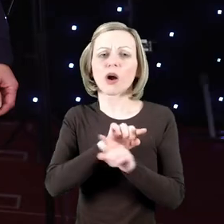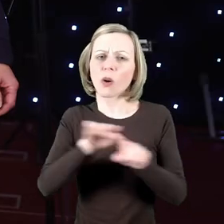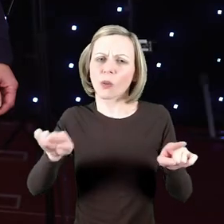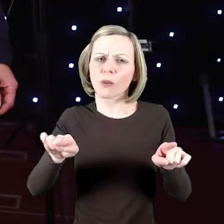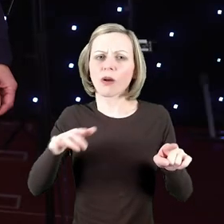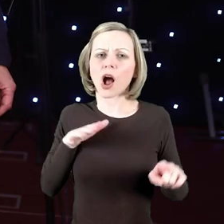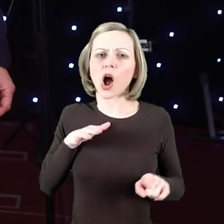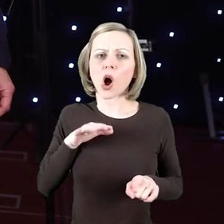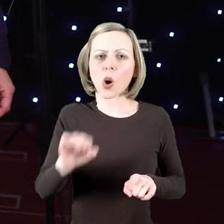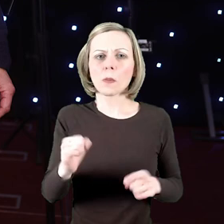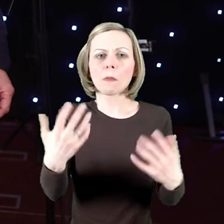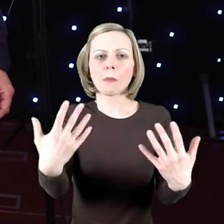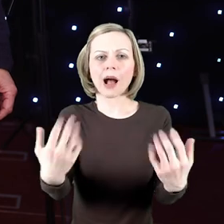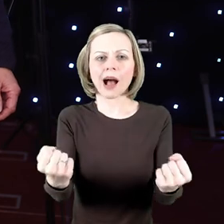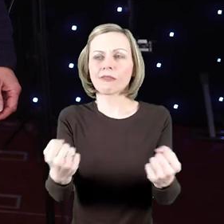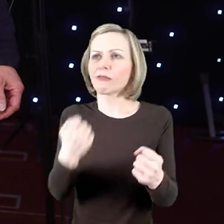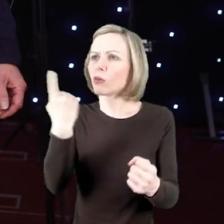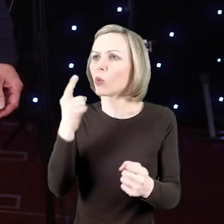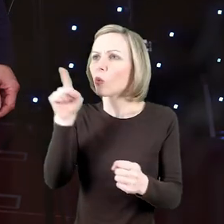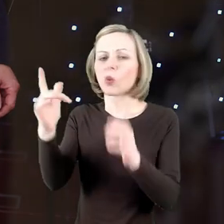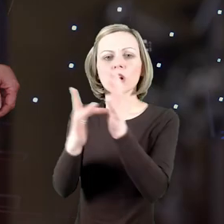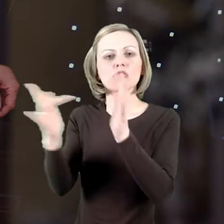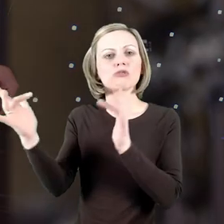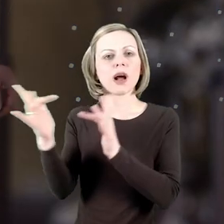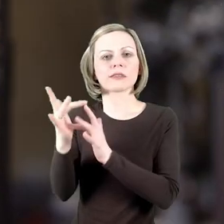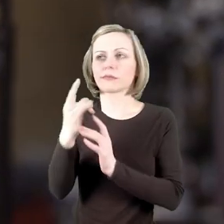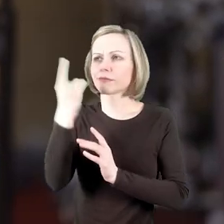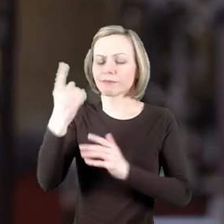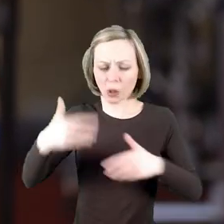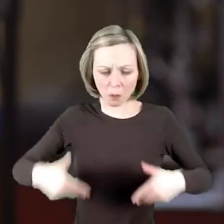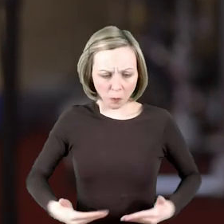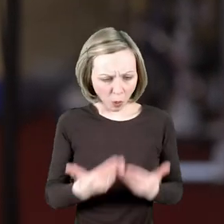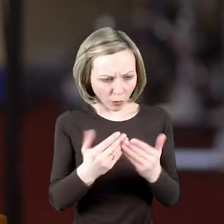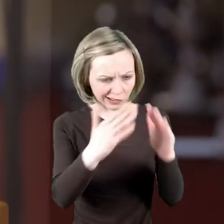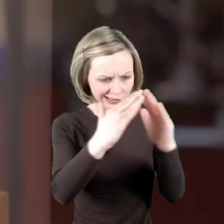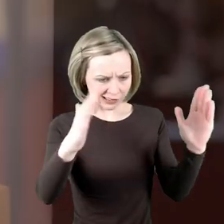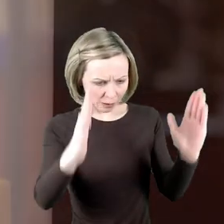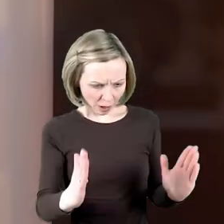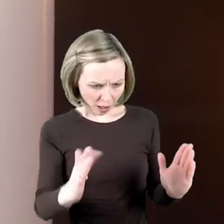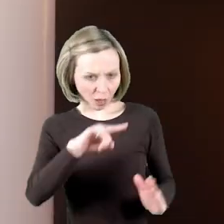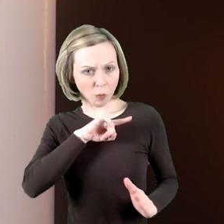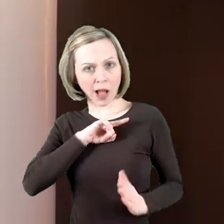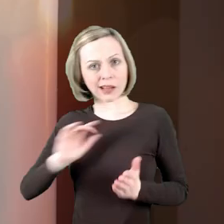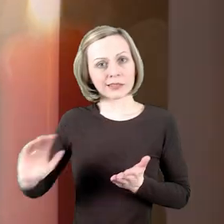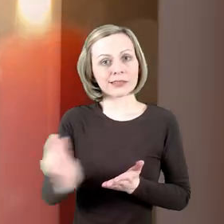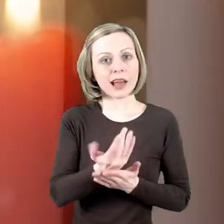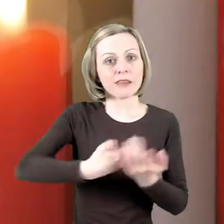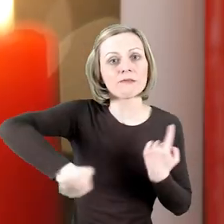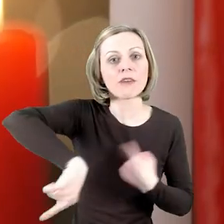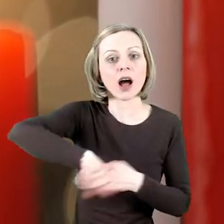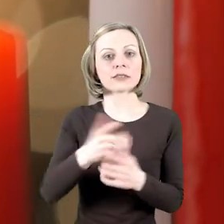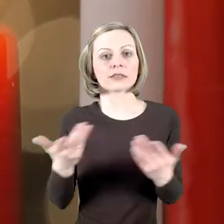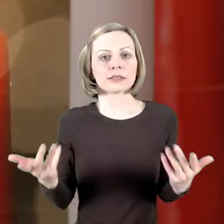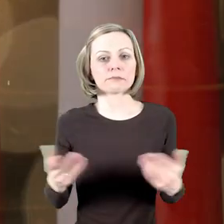We can have hope in Christ, who was born in a stable for us.